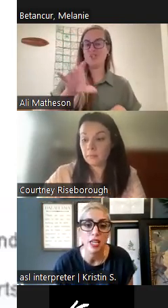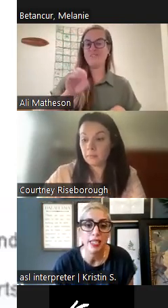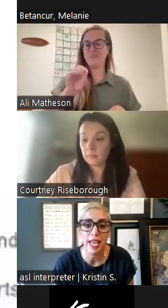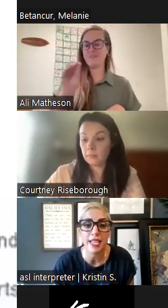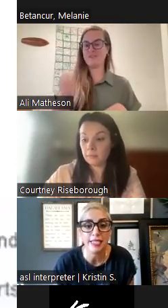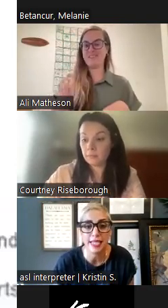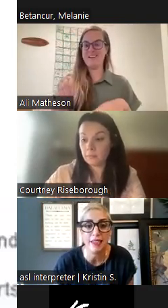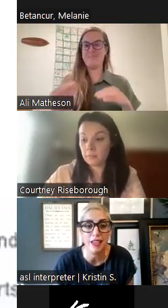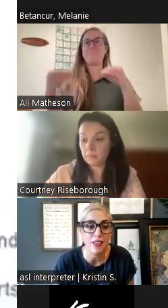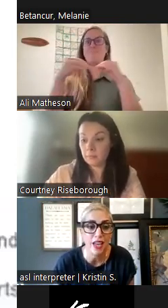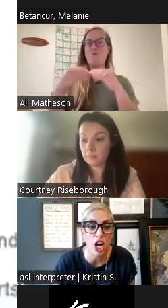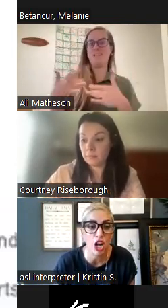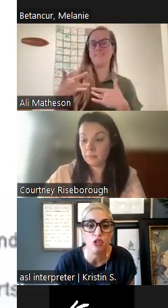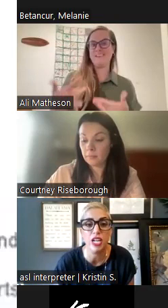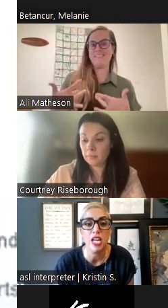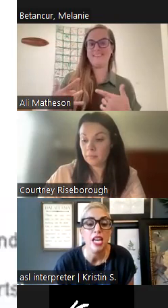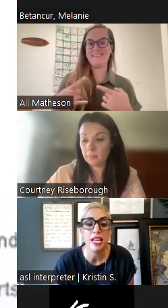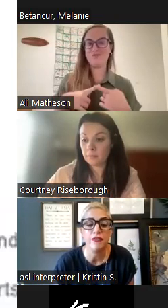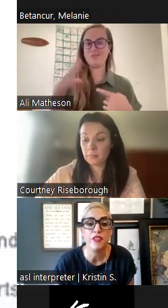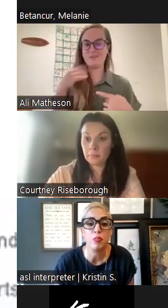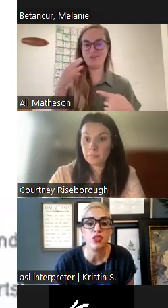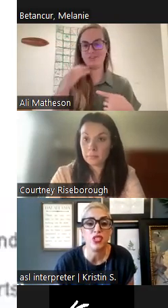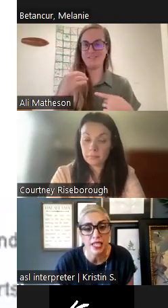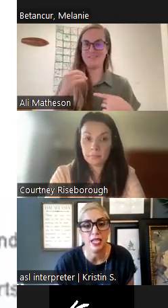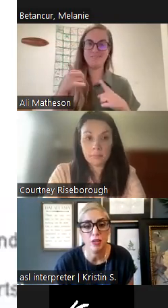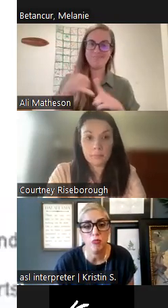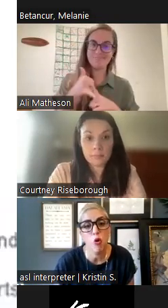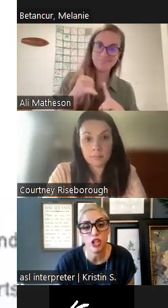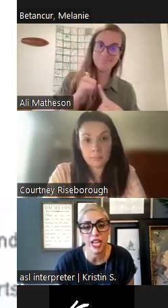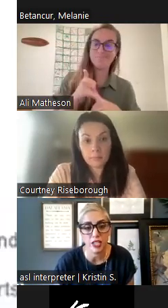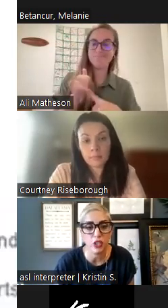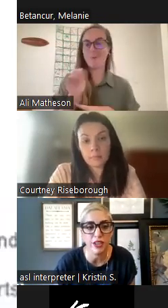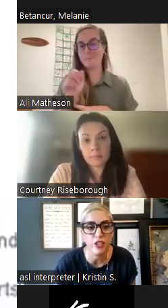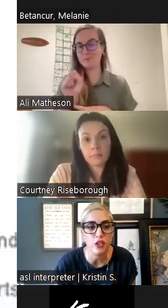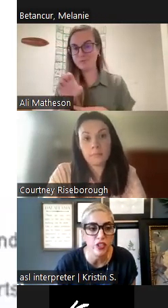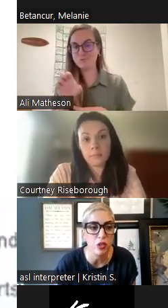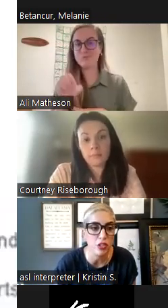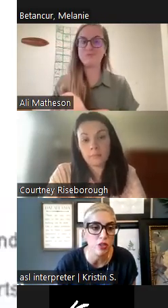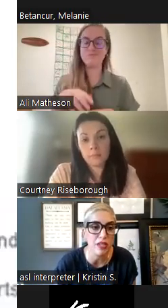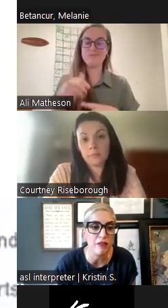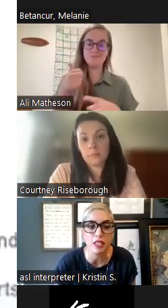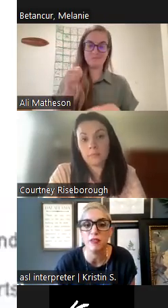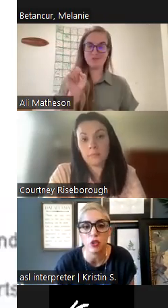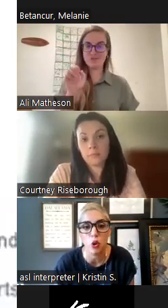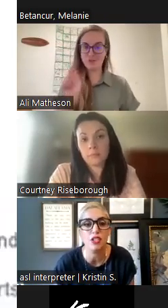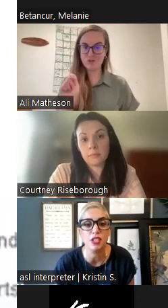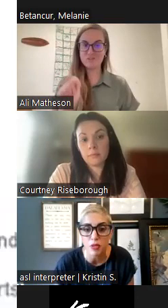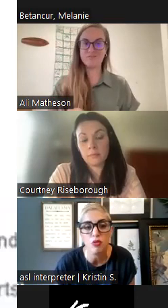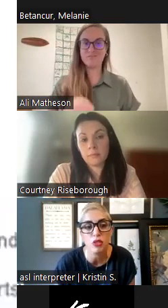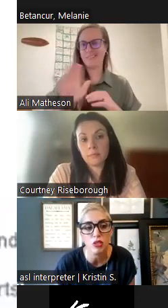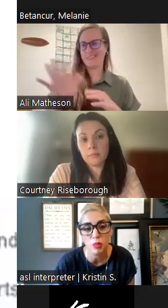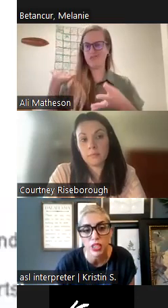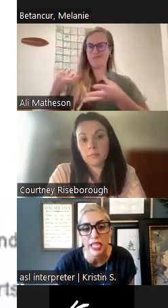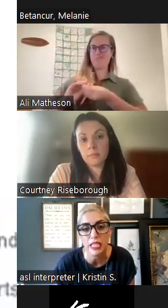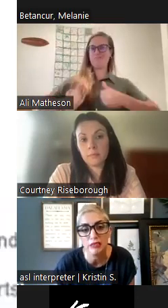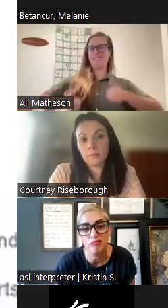So yes, I think that 150% more chance for a deaf individual to be a victim of assault,